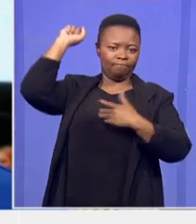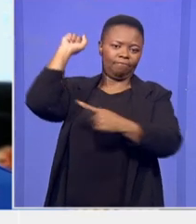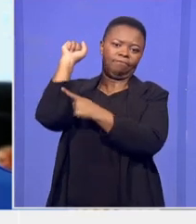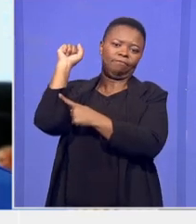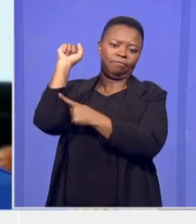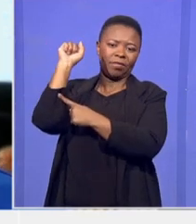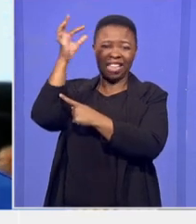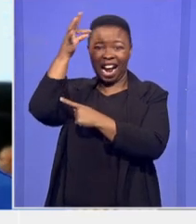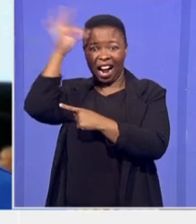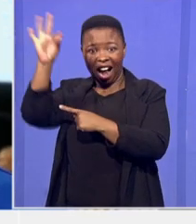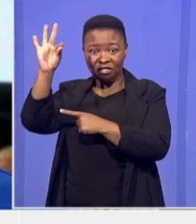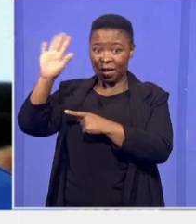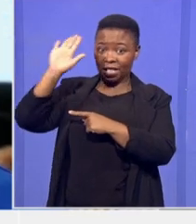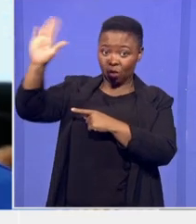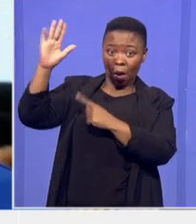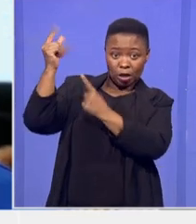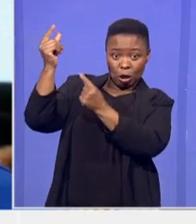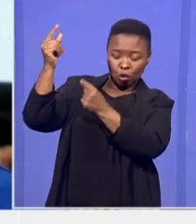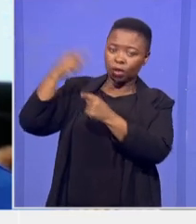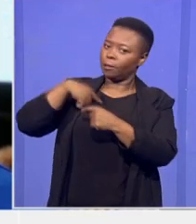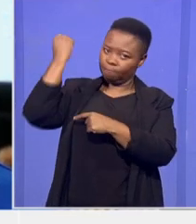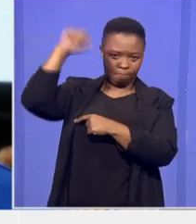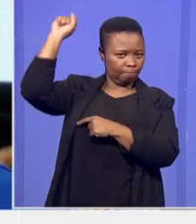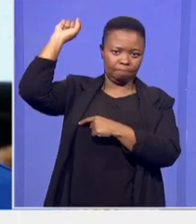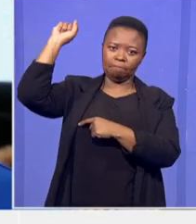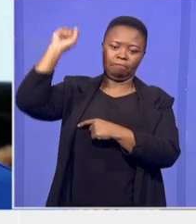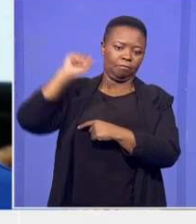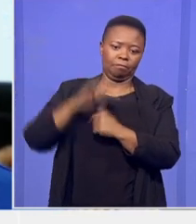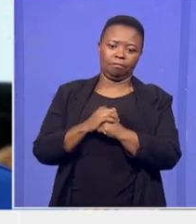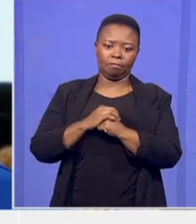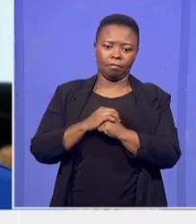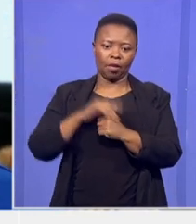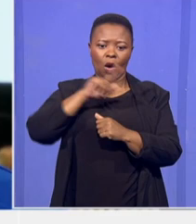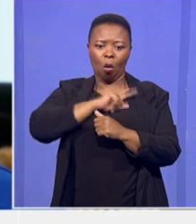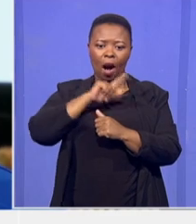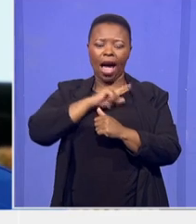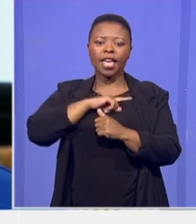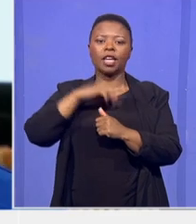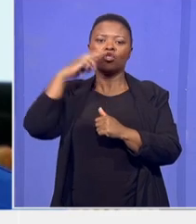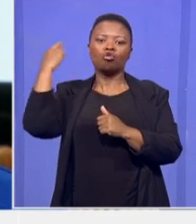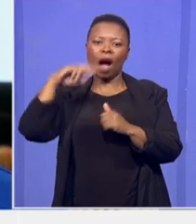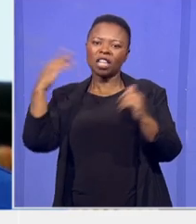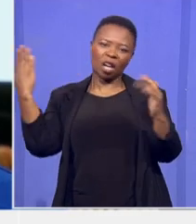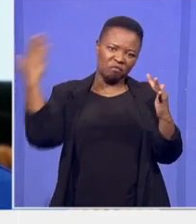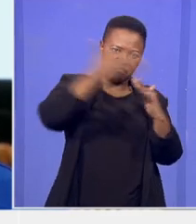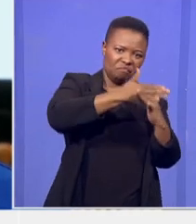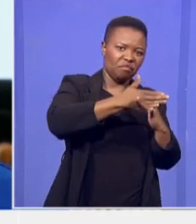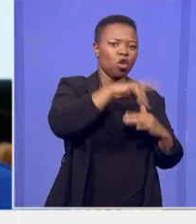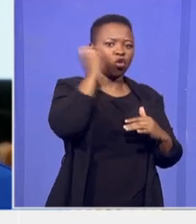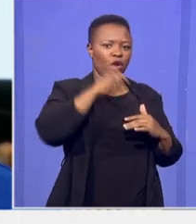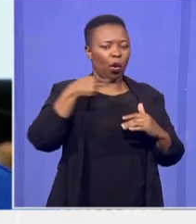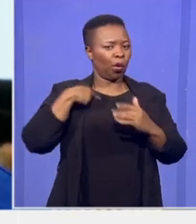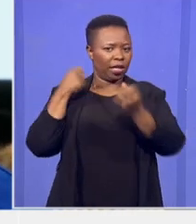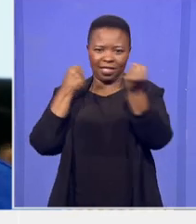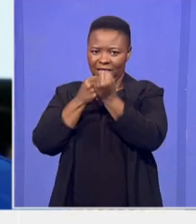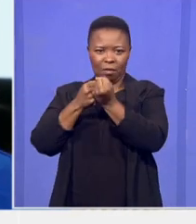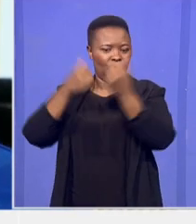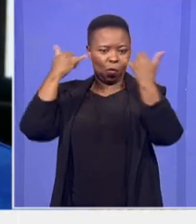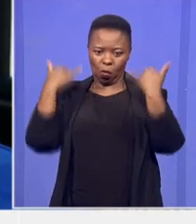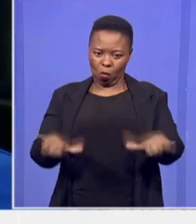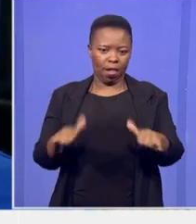our government stance on the way Russia has invaded Ukraine. Thank you very much,